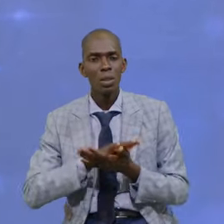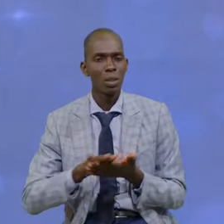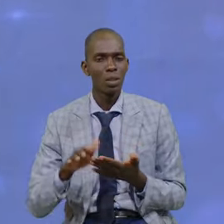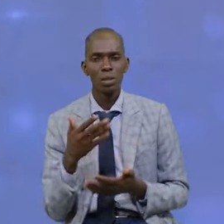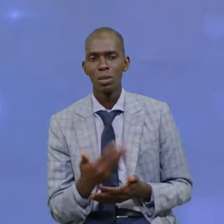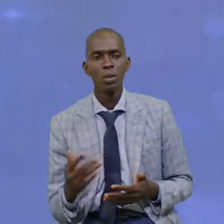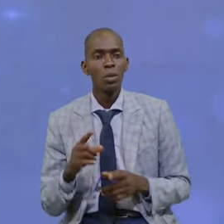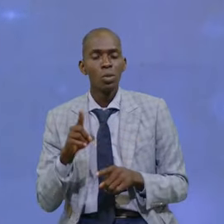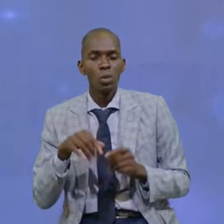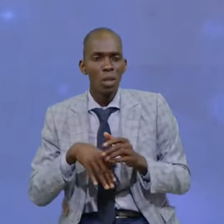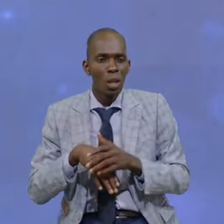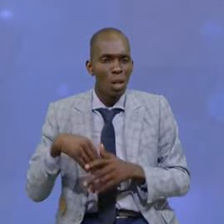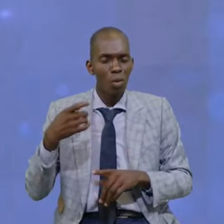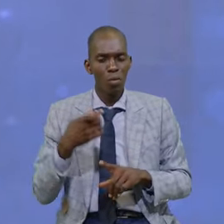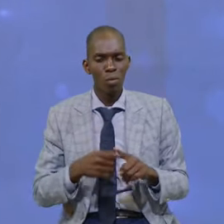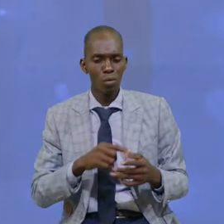the midst of her.